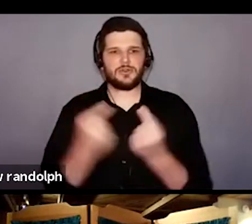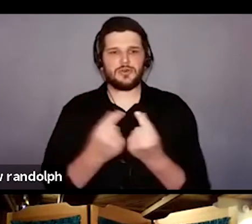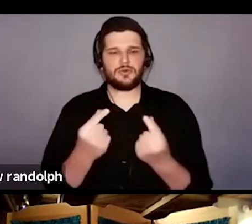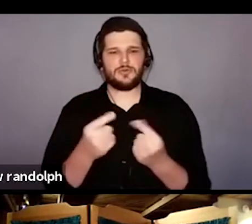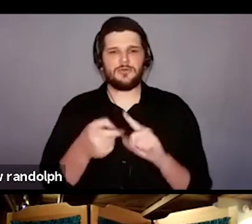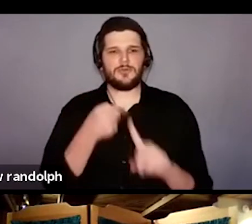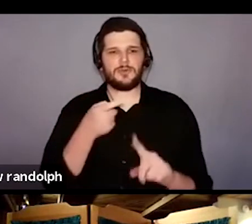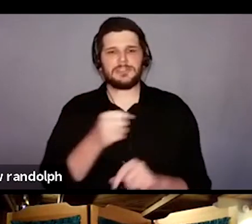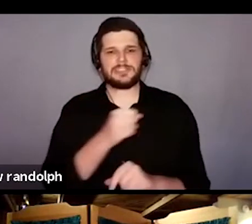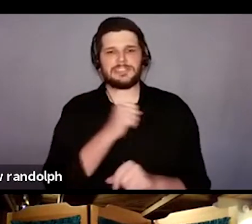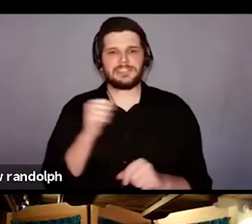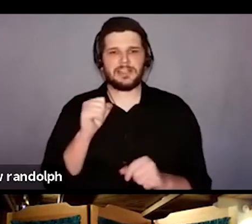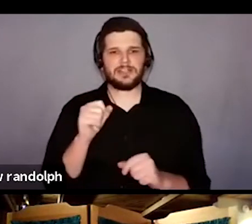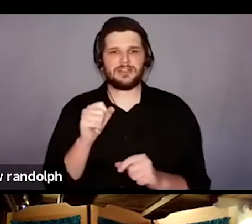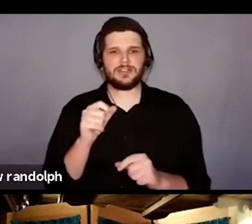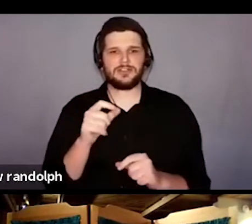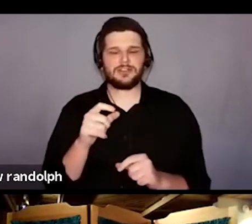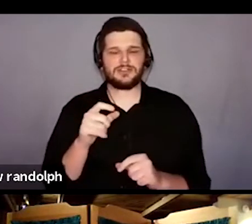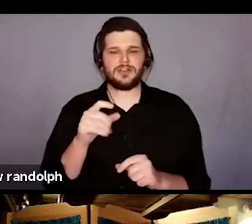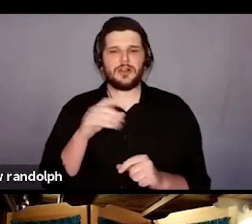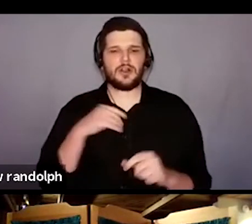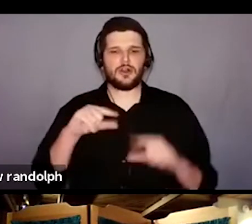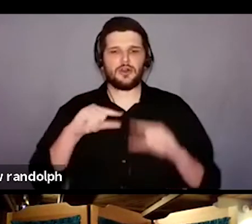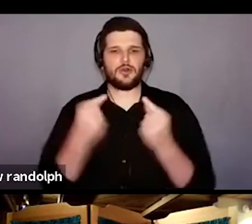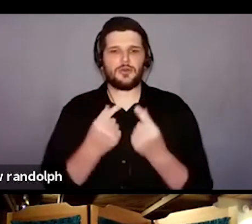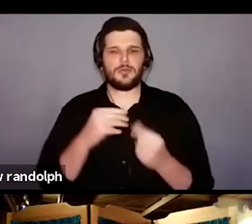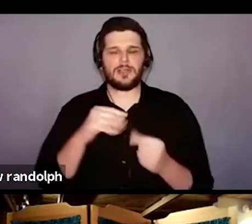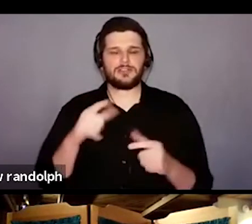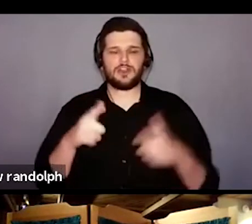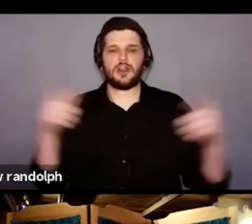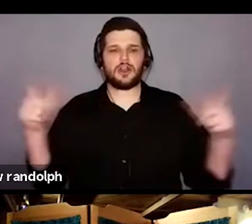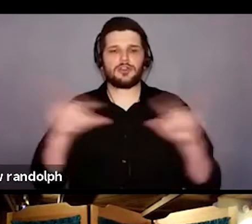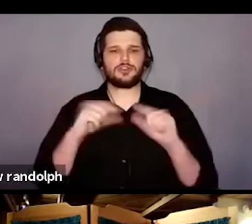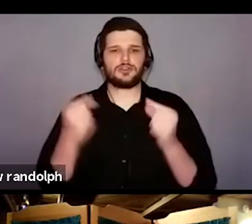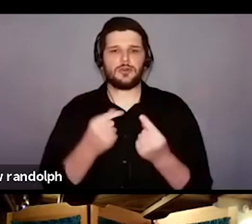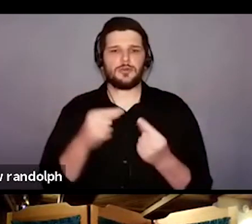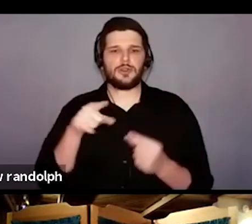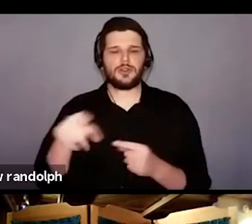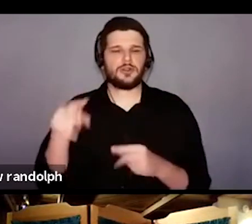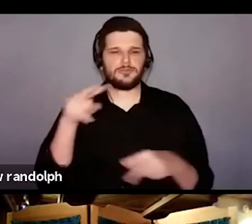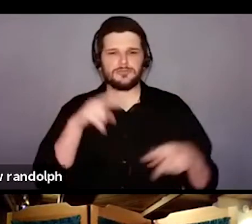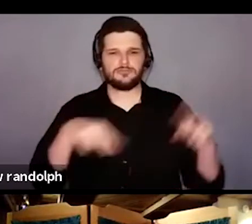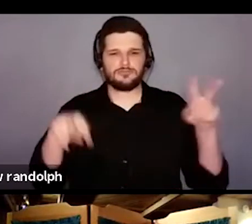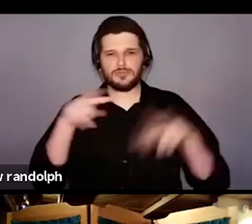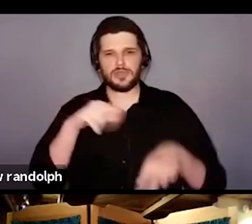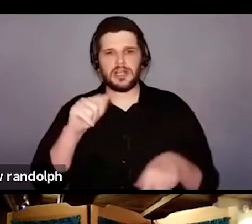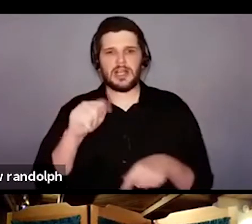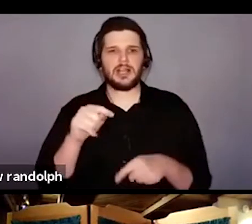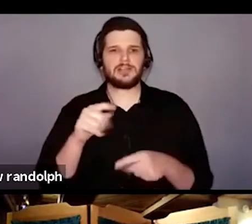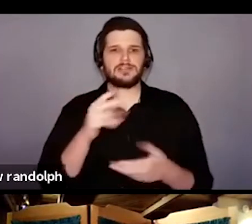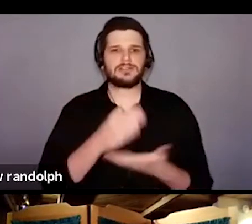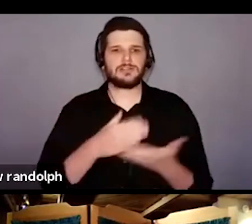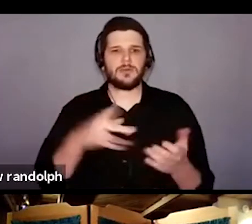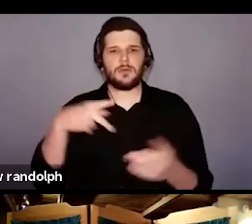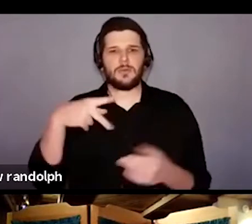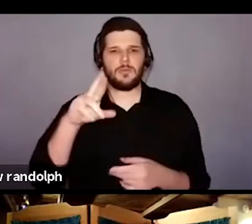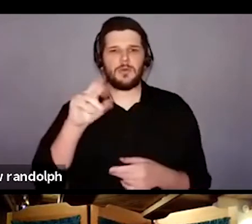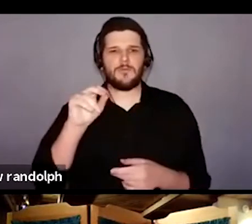the senators from our group, which is the largest group, and they're looking at what are some of the provincial